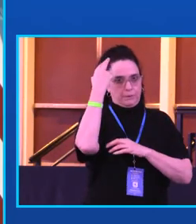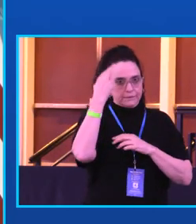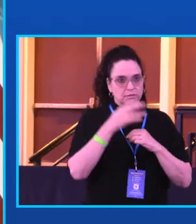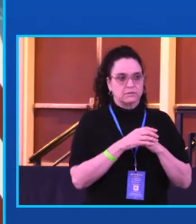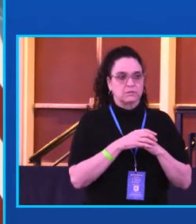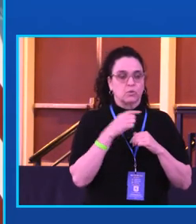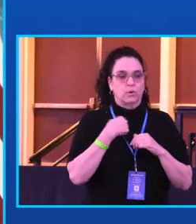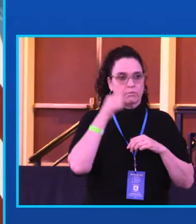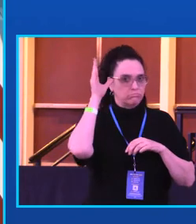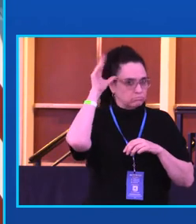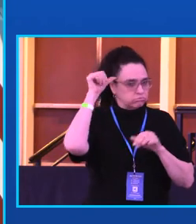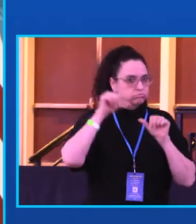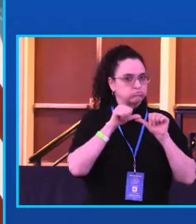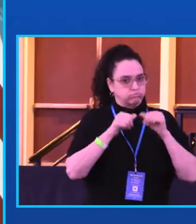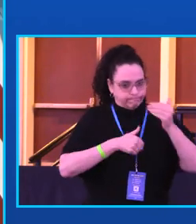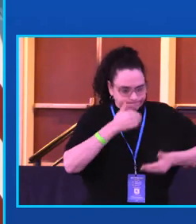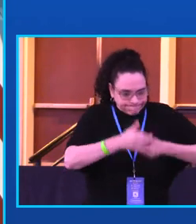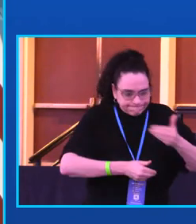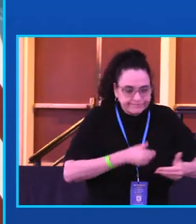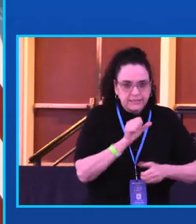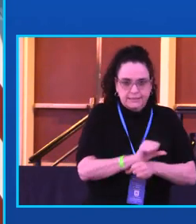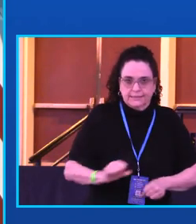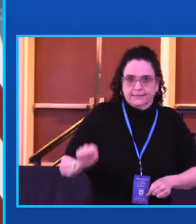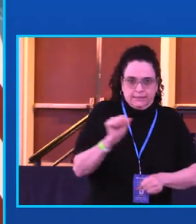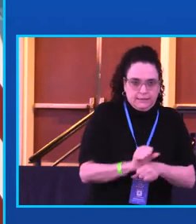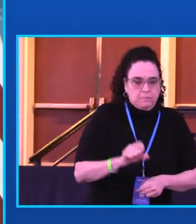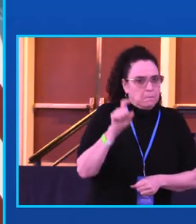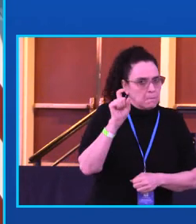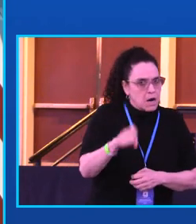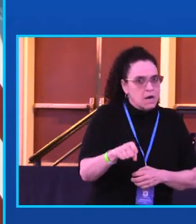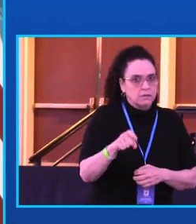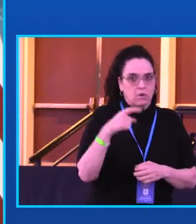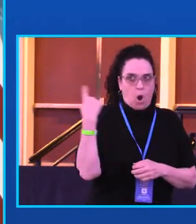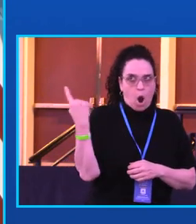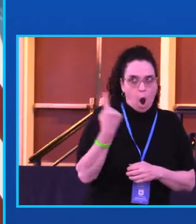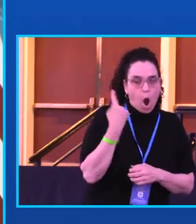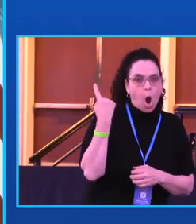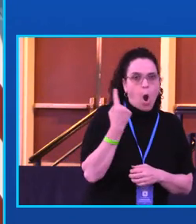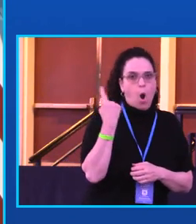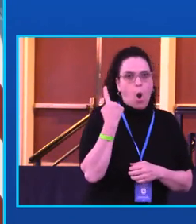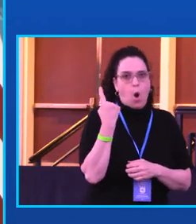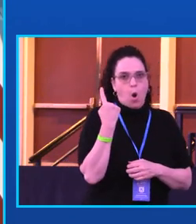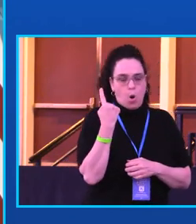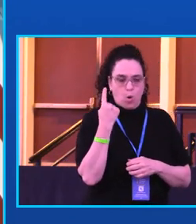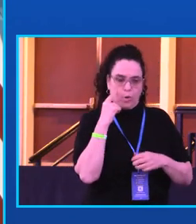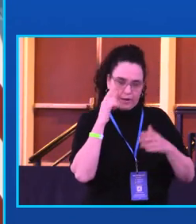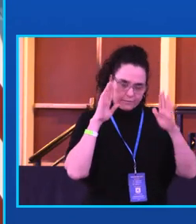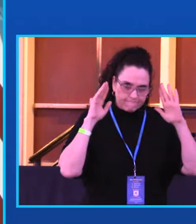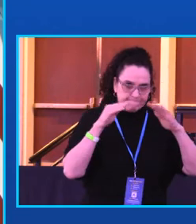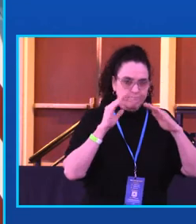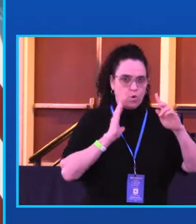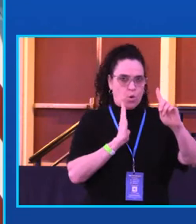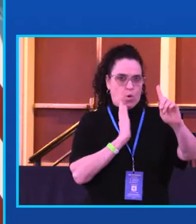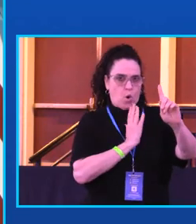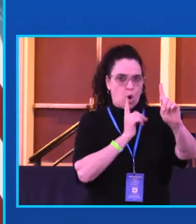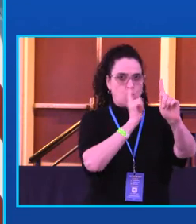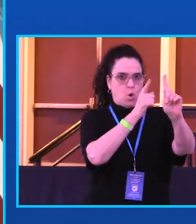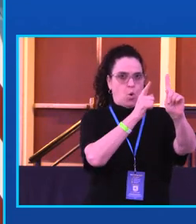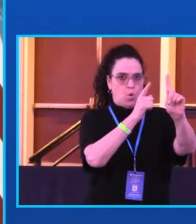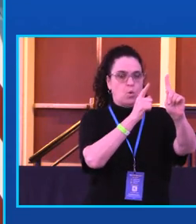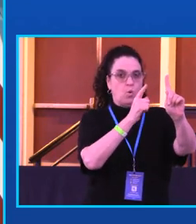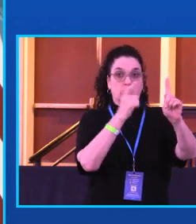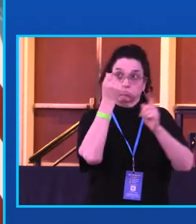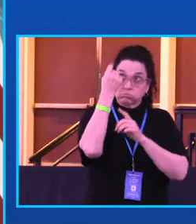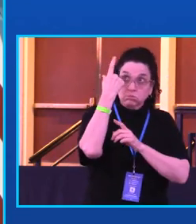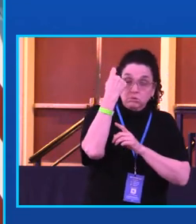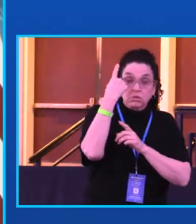and diligence to always keep our eye on the ball, understanding that in this fight